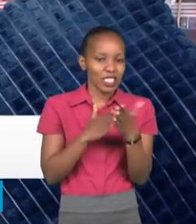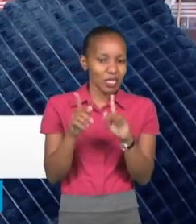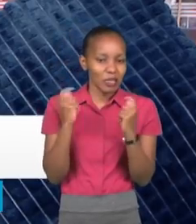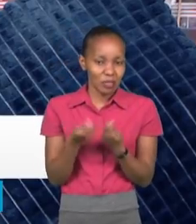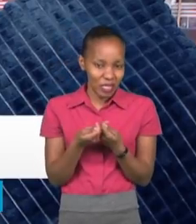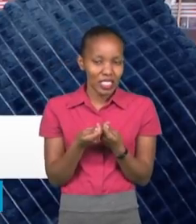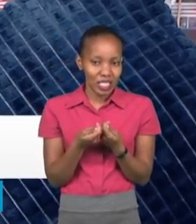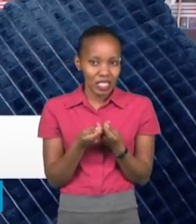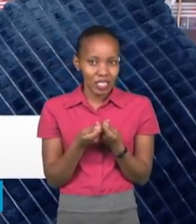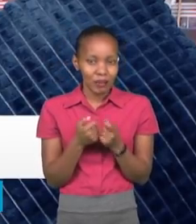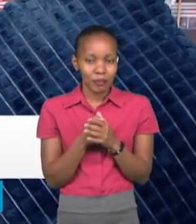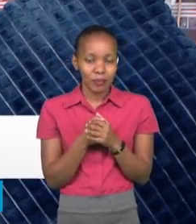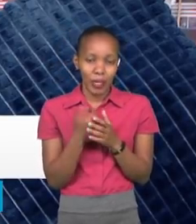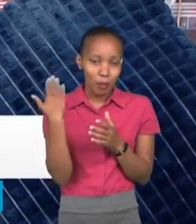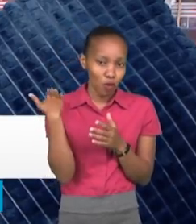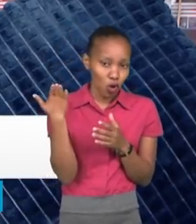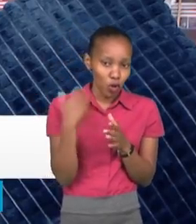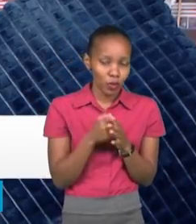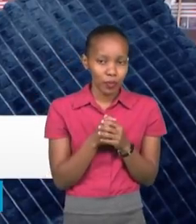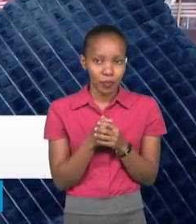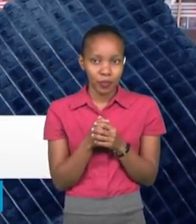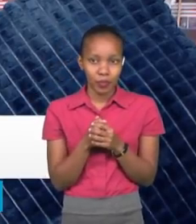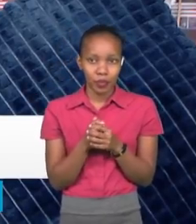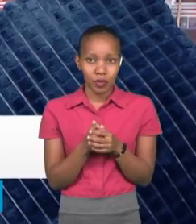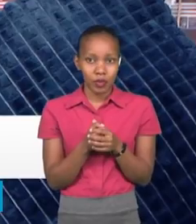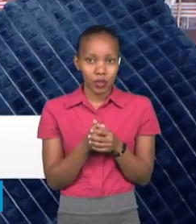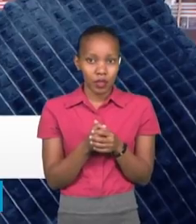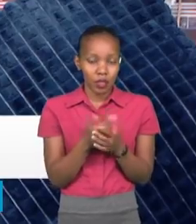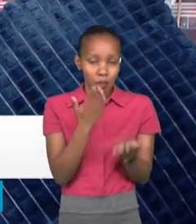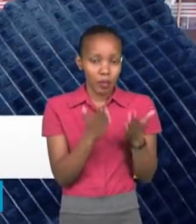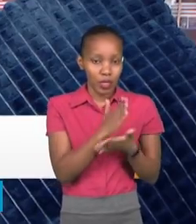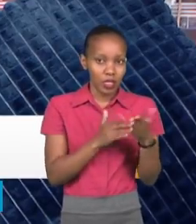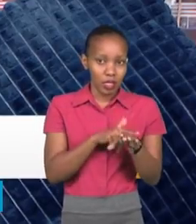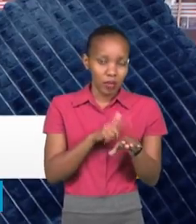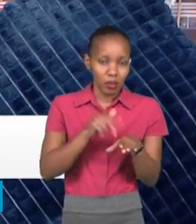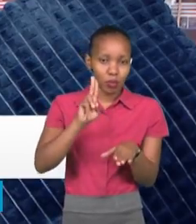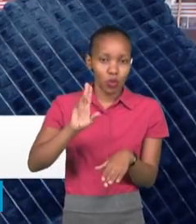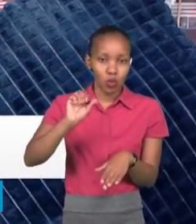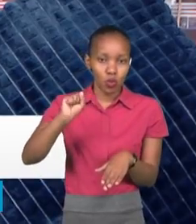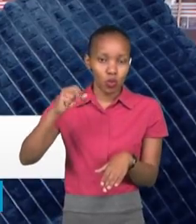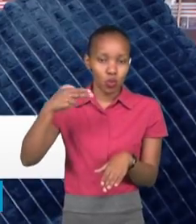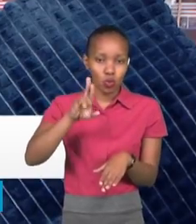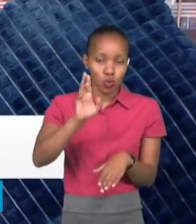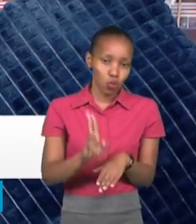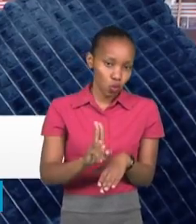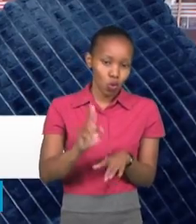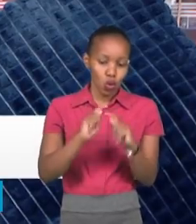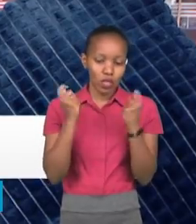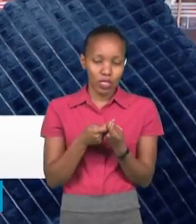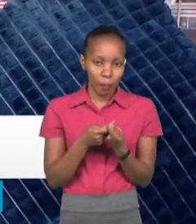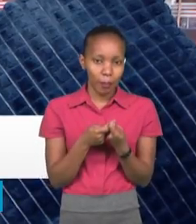teams in the recent past. I think, as you've mentioned, maybe sometimes Ushuru. Yeah. So it's just a question